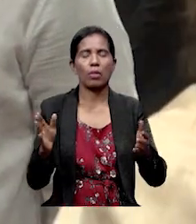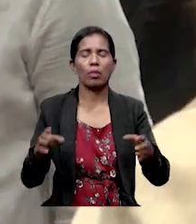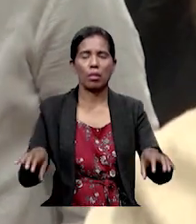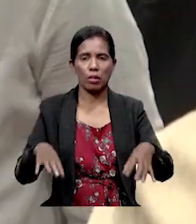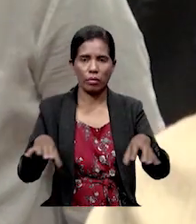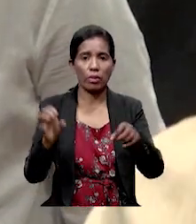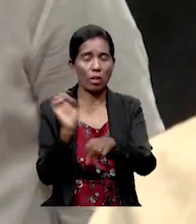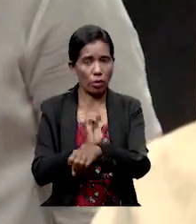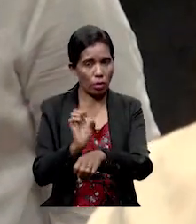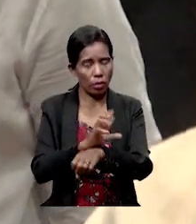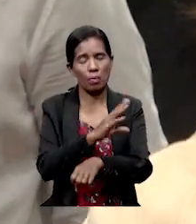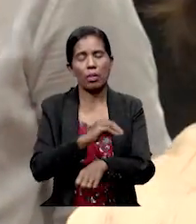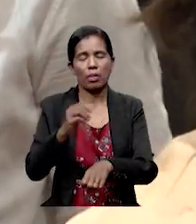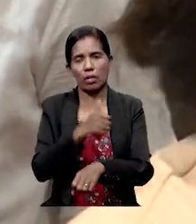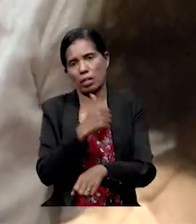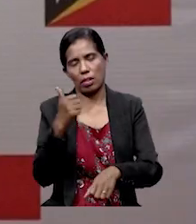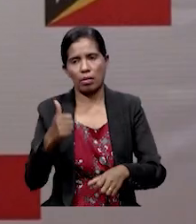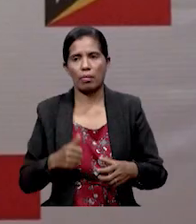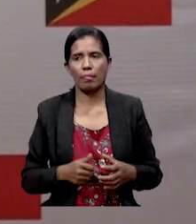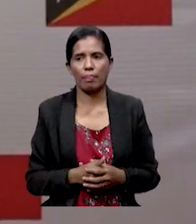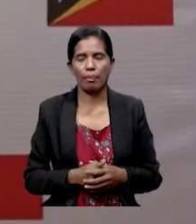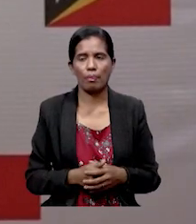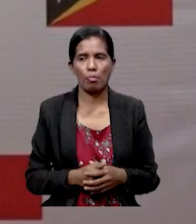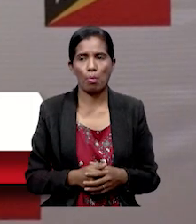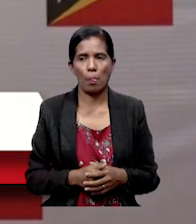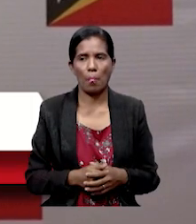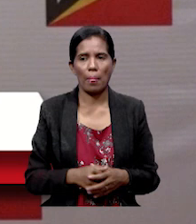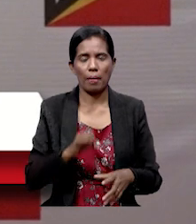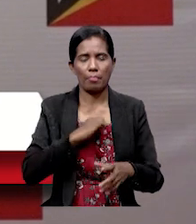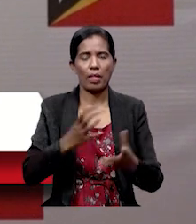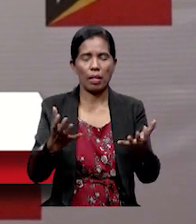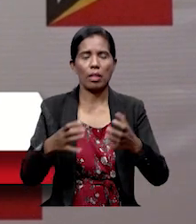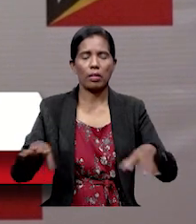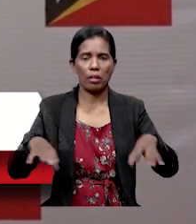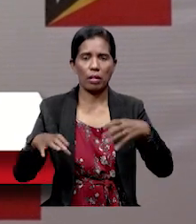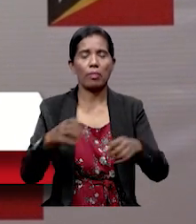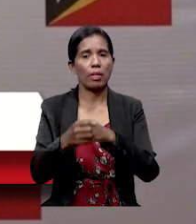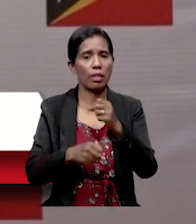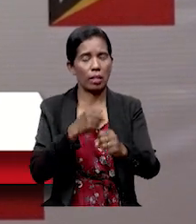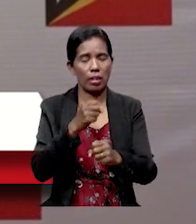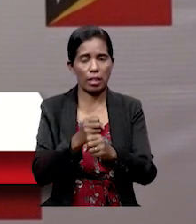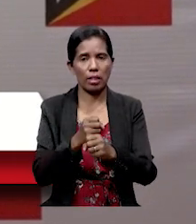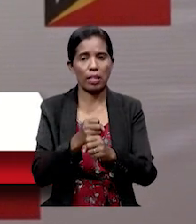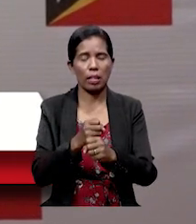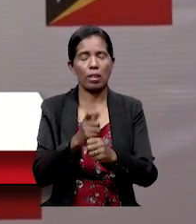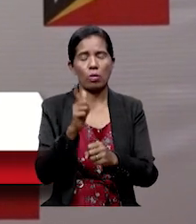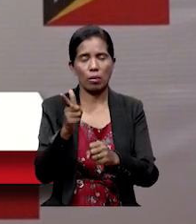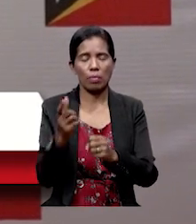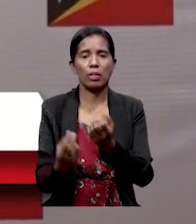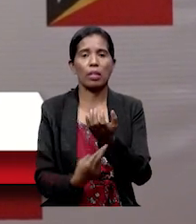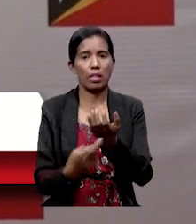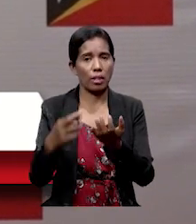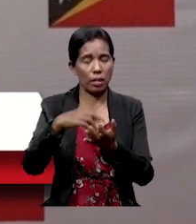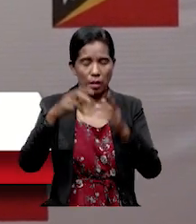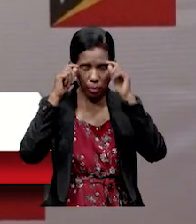setor economia no Seloktan. I'm very happy to be here today to celebrate the 120th anniversary of Timor-Leste independence